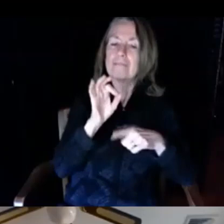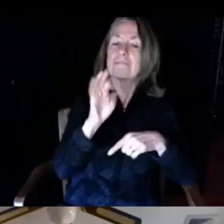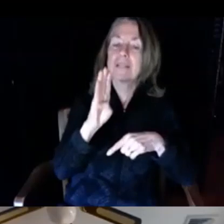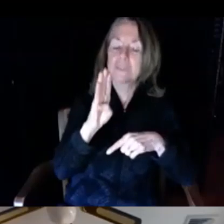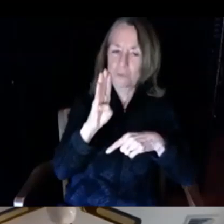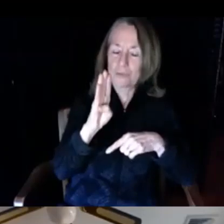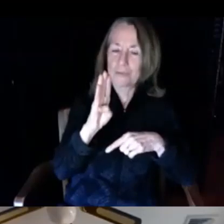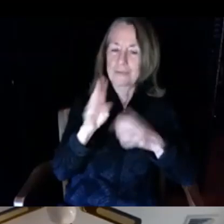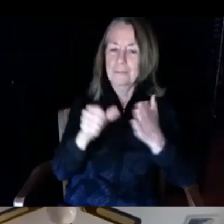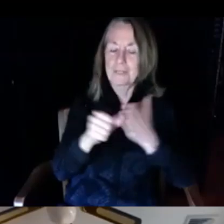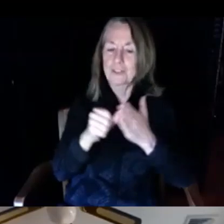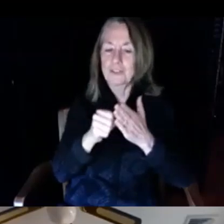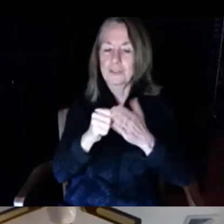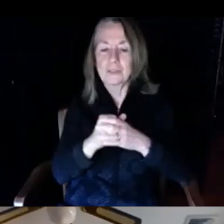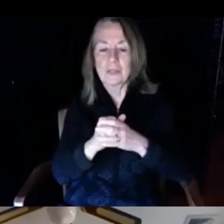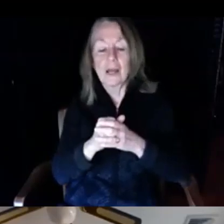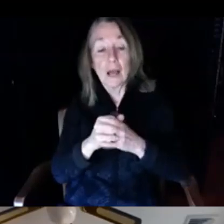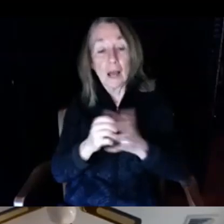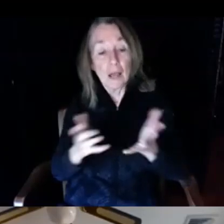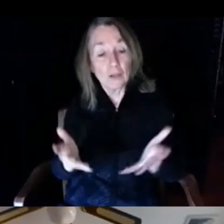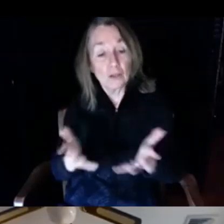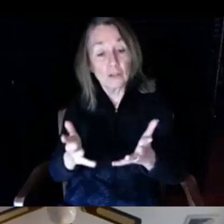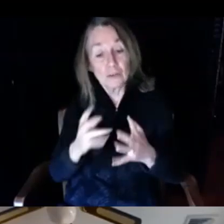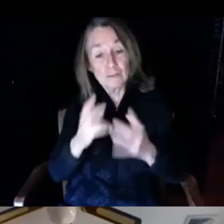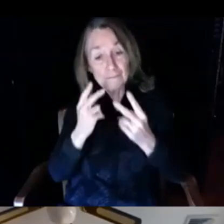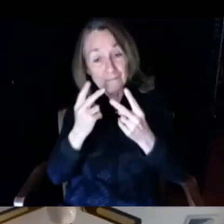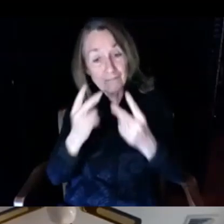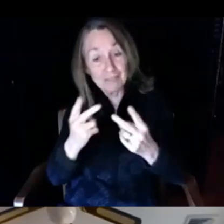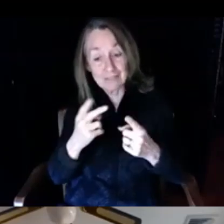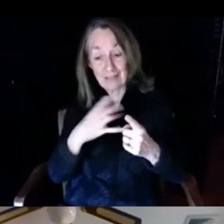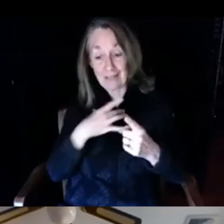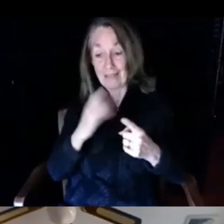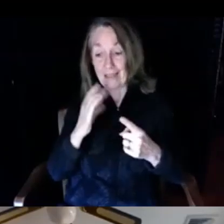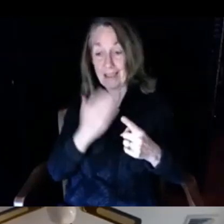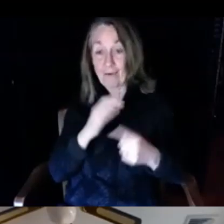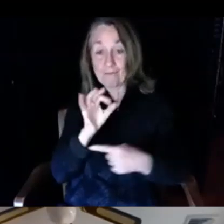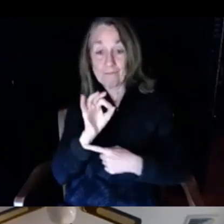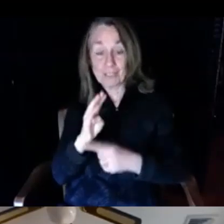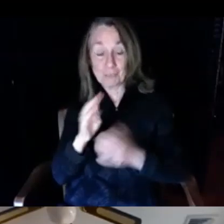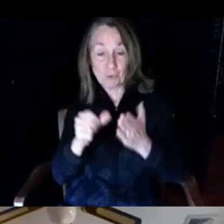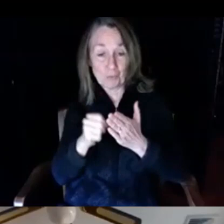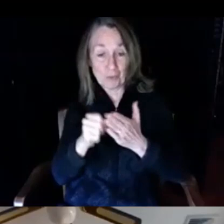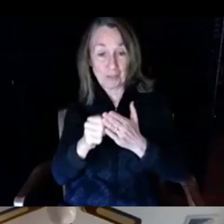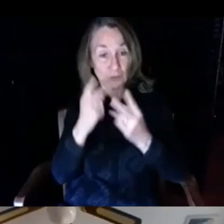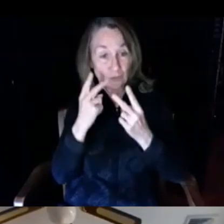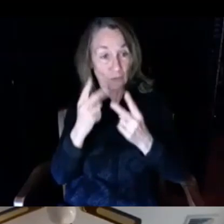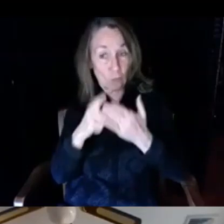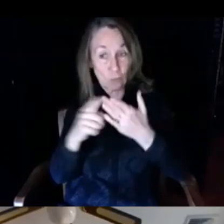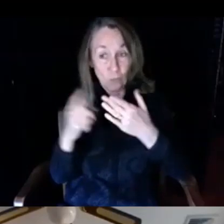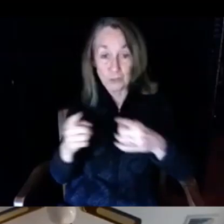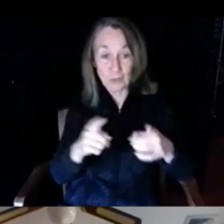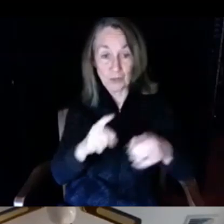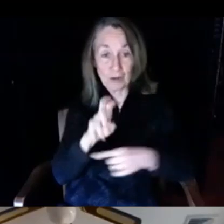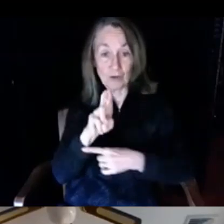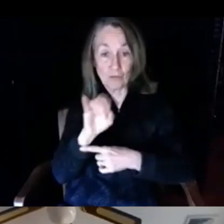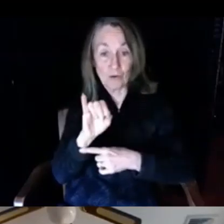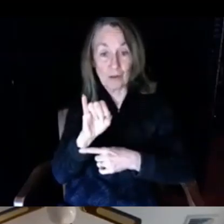I encourage you to visit and like our Facebook page to see what's going on in Rhode Island, what resources are out there to help